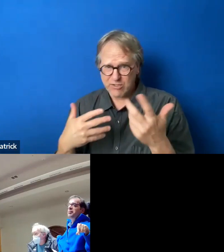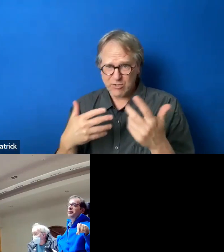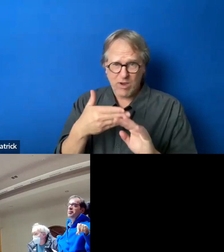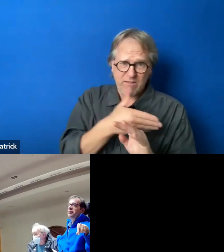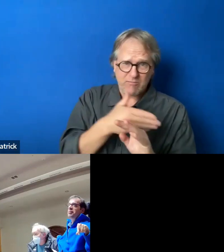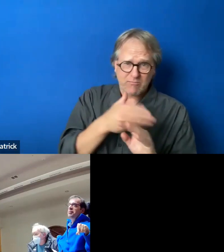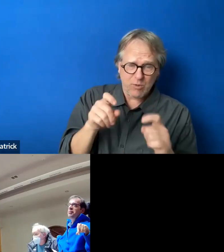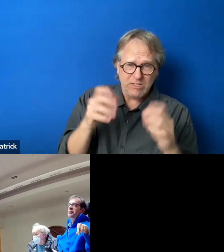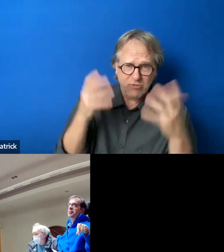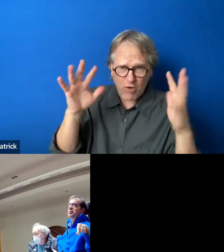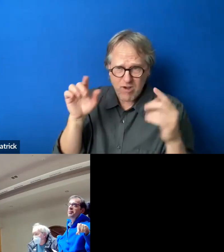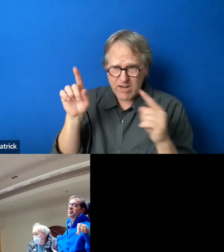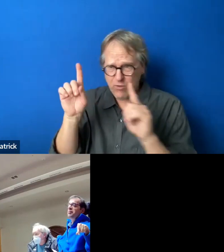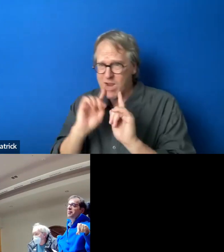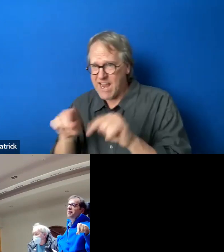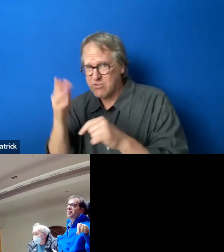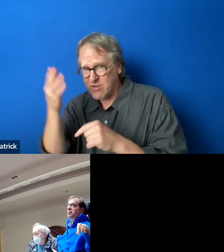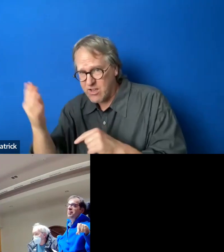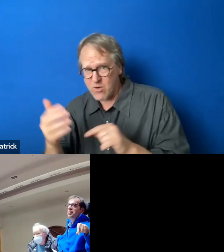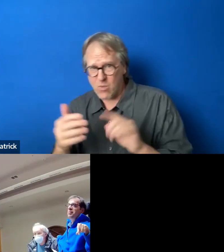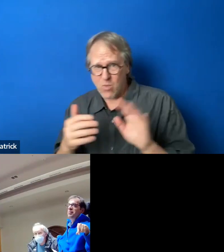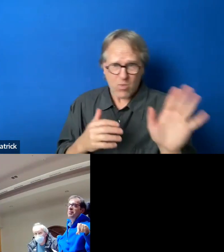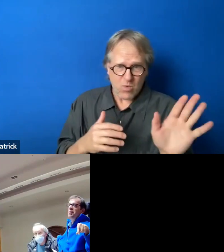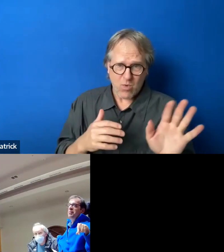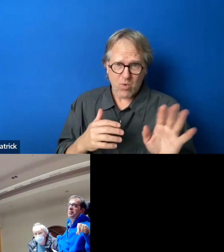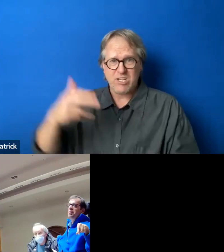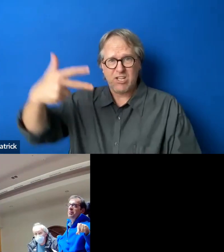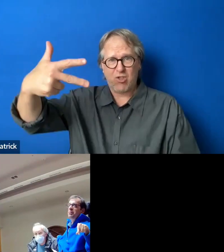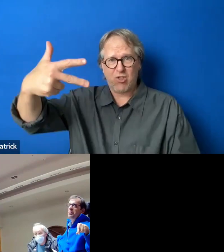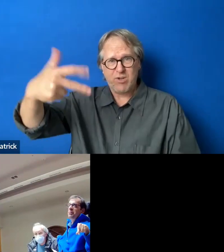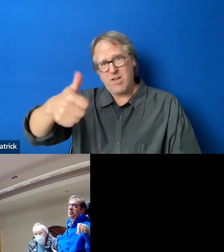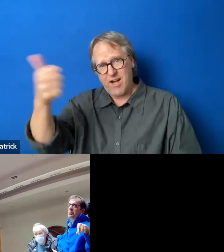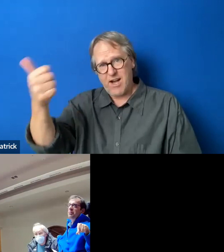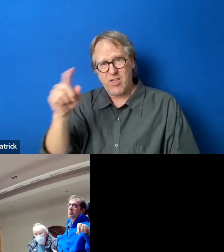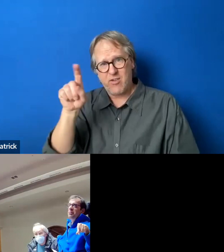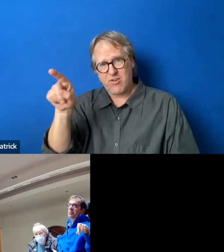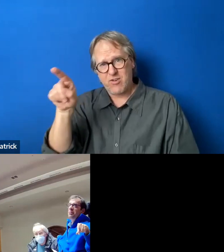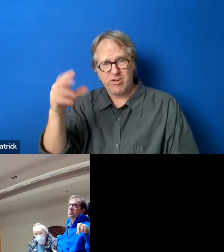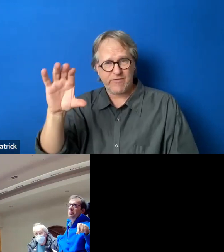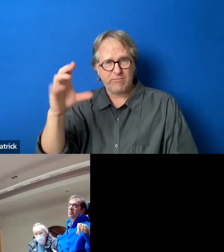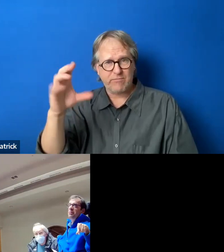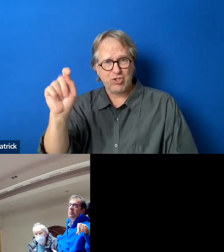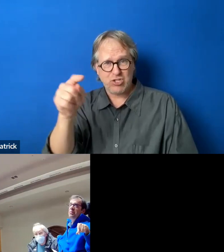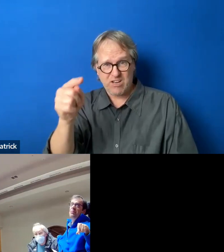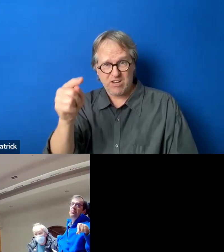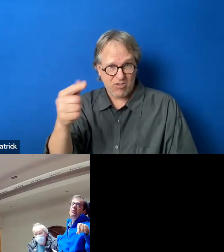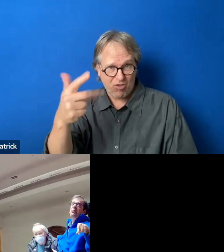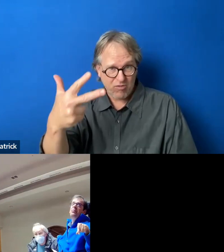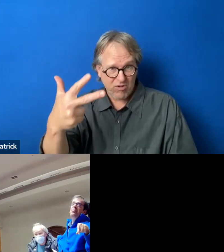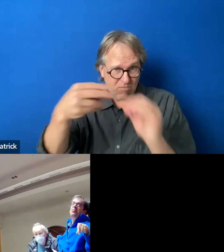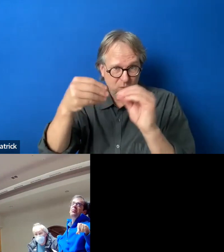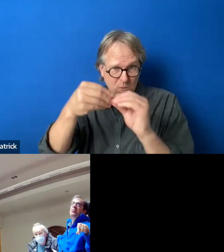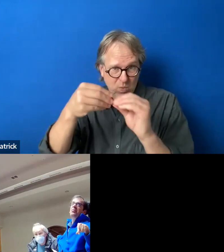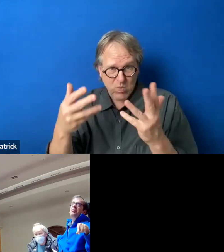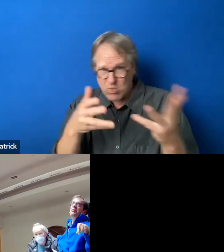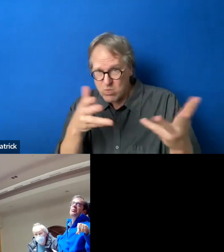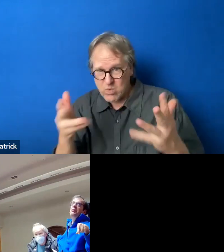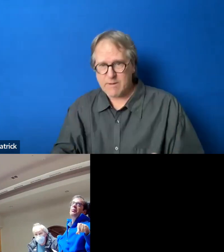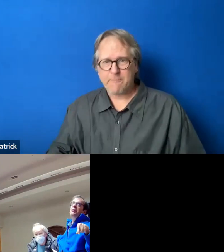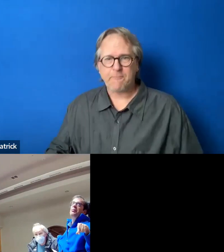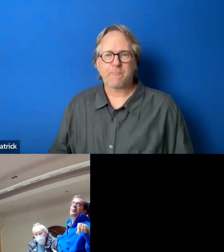questions already. So there are three other questions in chat. Okay, so